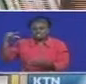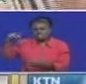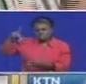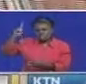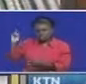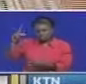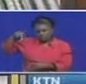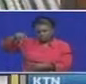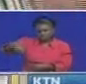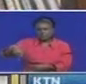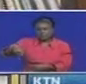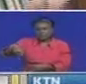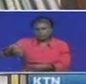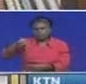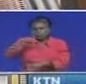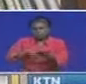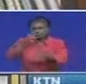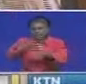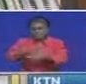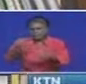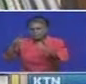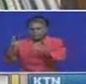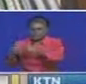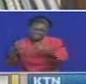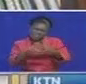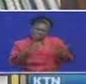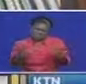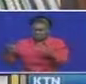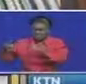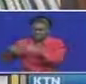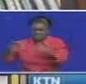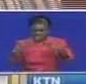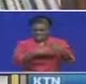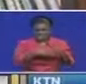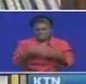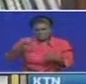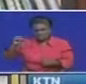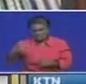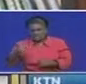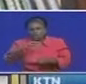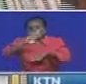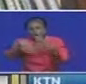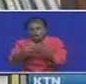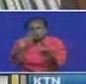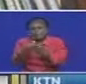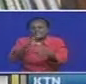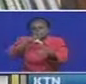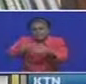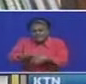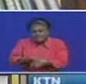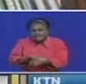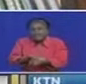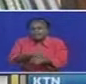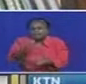income that a person earns in a whole year, is just about 77,000-78,000 shillings. So that means that for all the amount of money that is earned in a year, 48, if